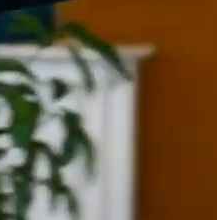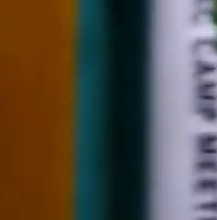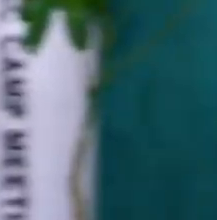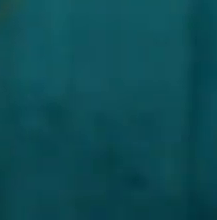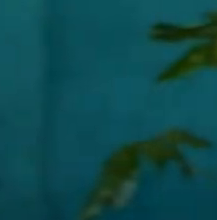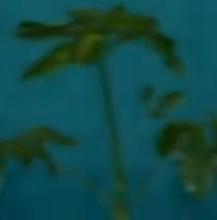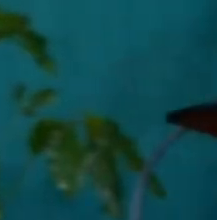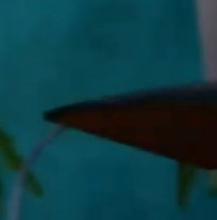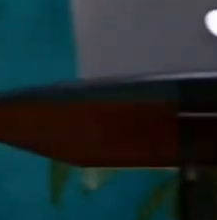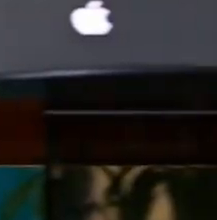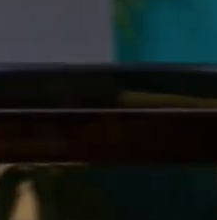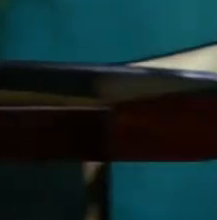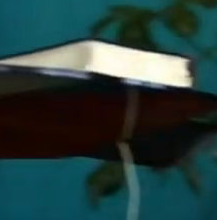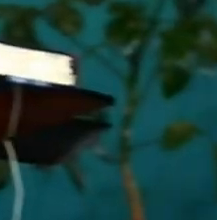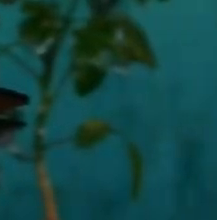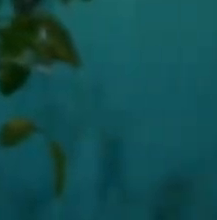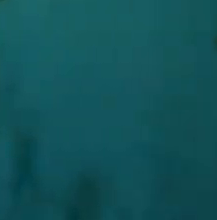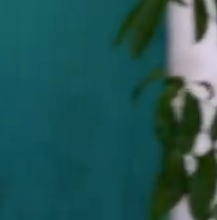read.